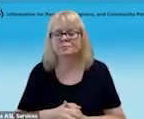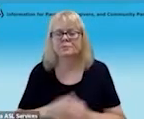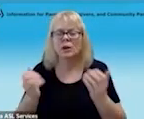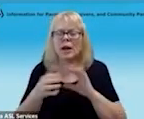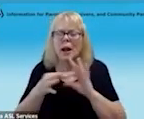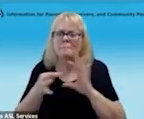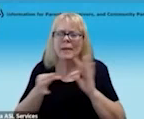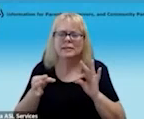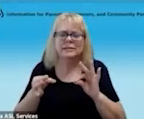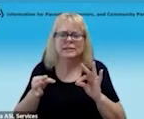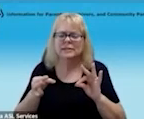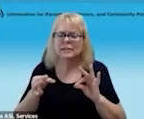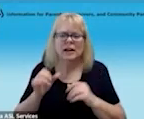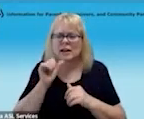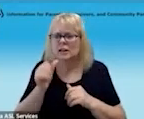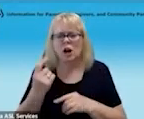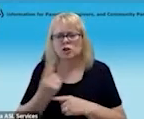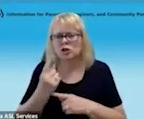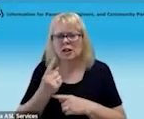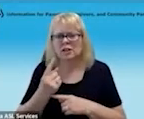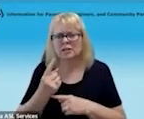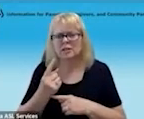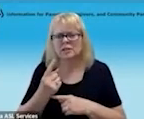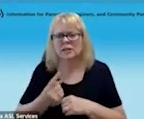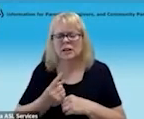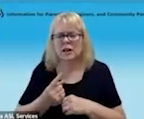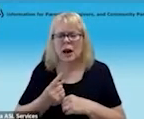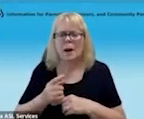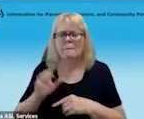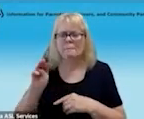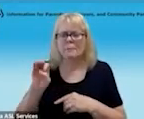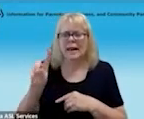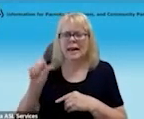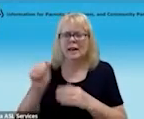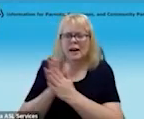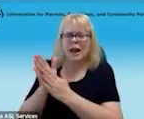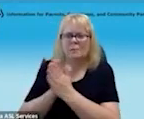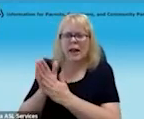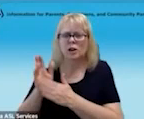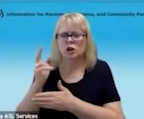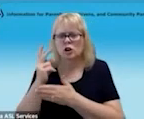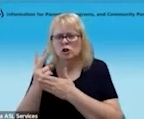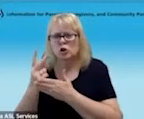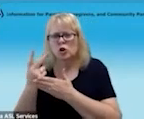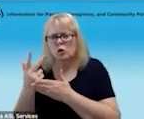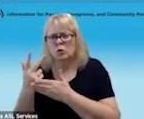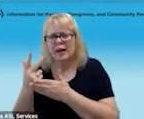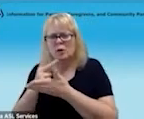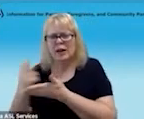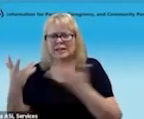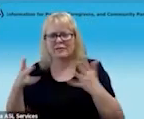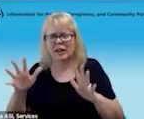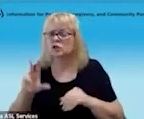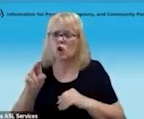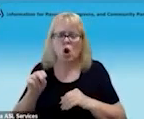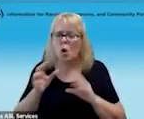help raise the message about the importance of pediatric vaccinations and vaccinations, period. And I want to be able to say messaging